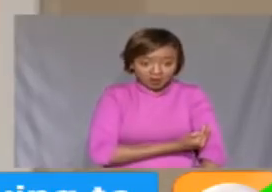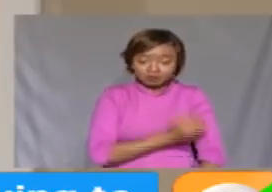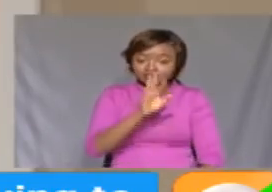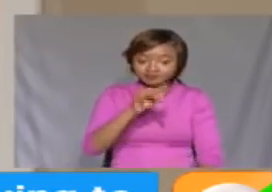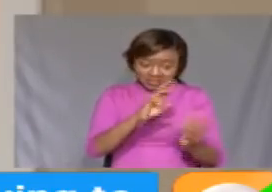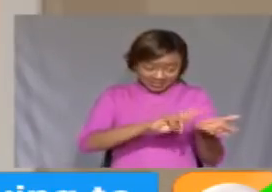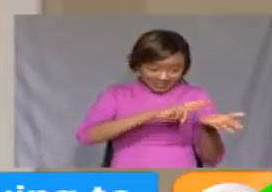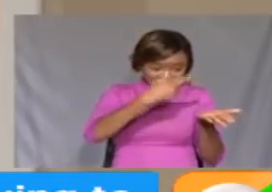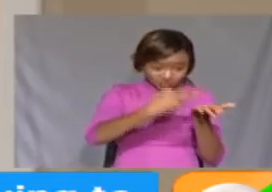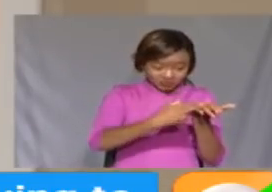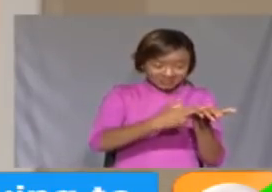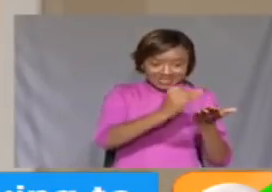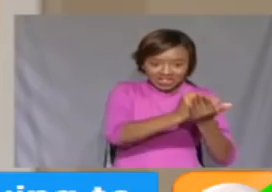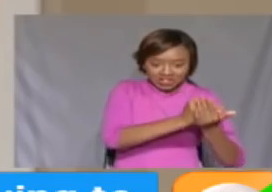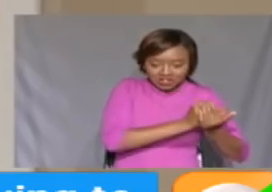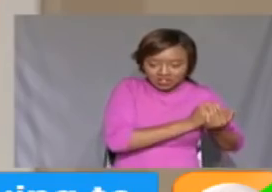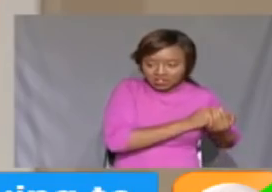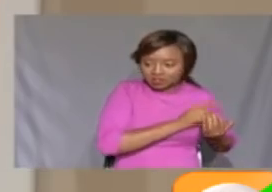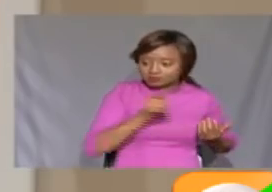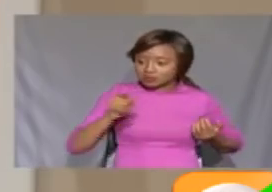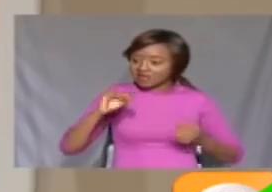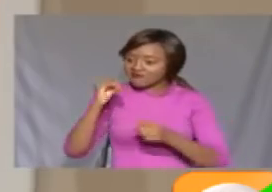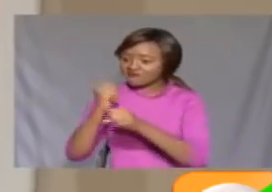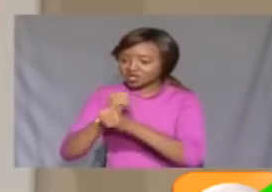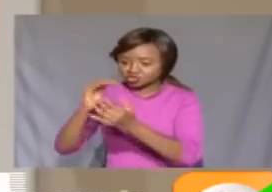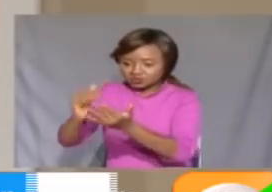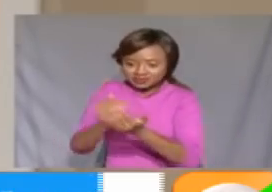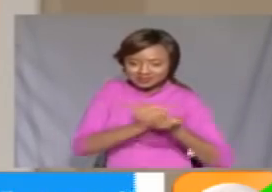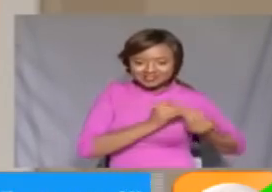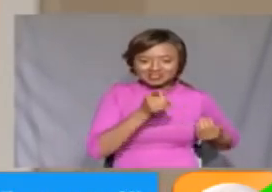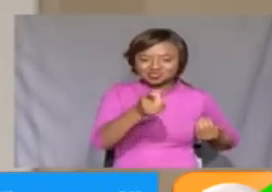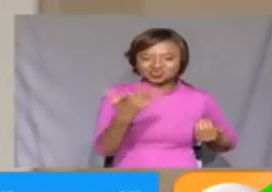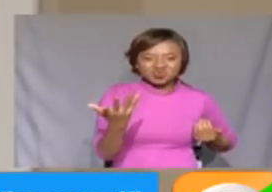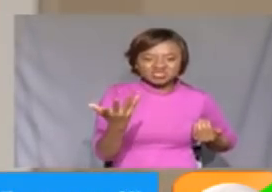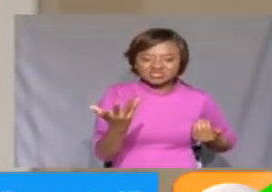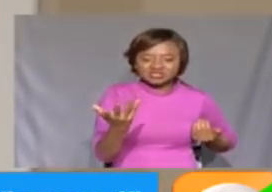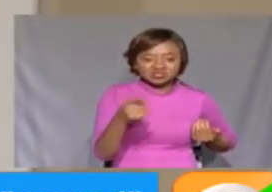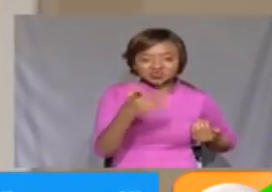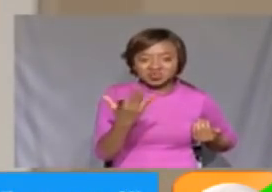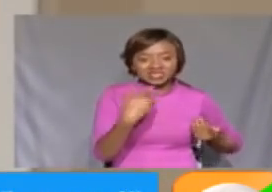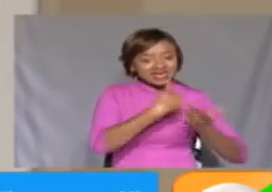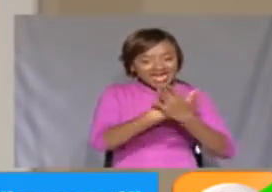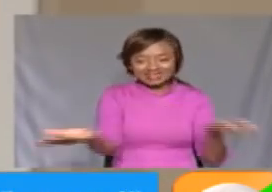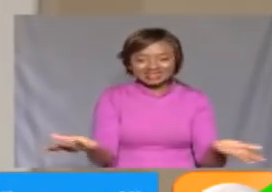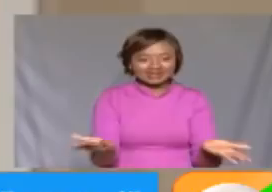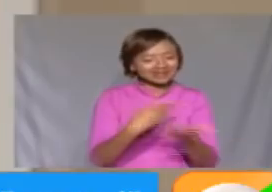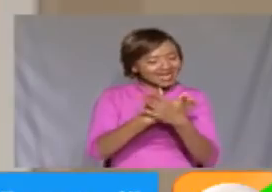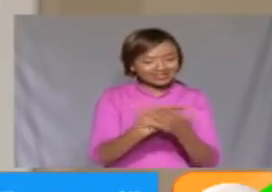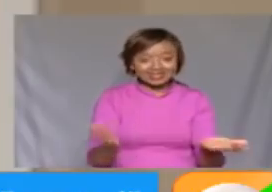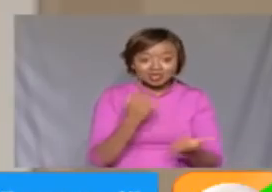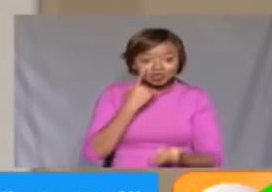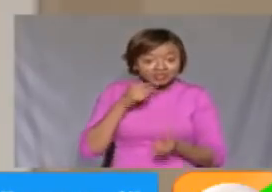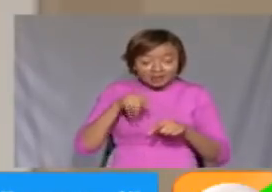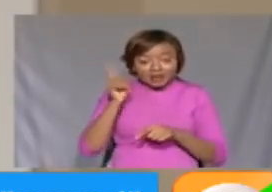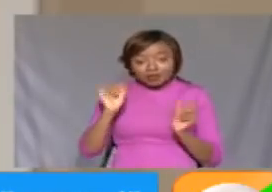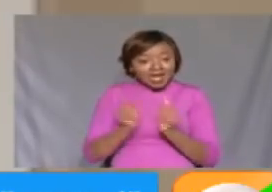from you and functions are taken away from you, it renders you powerless. And that is exactly what's happening in Nairobi. Look at the functions that were taken